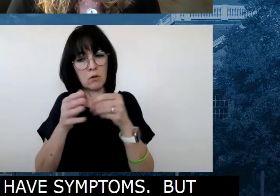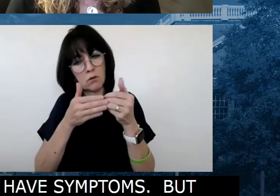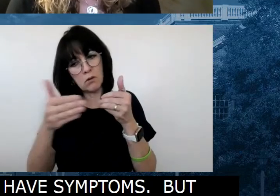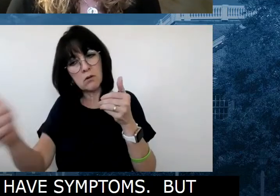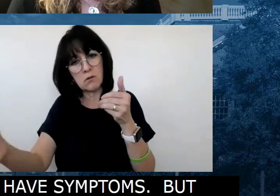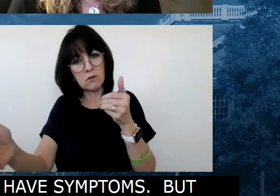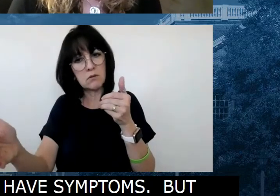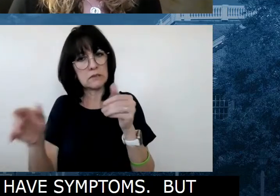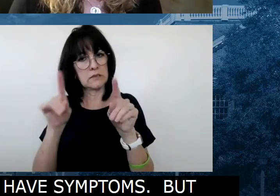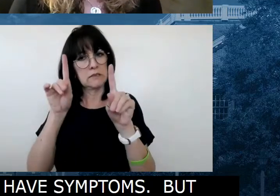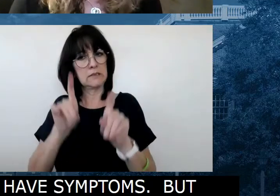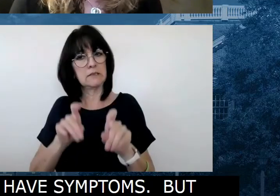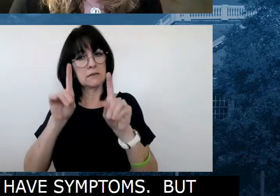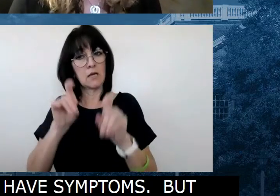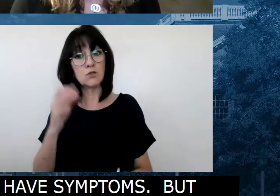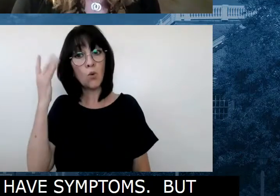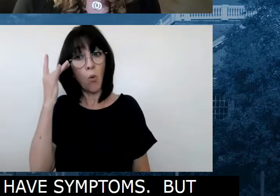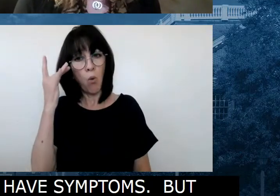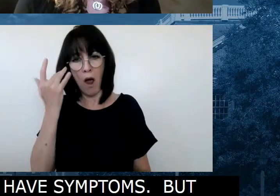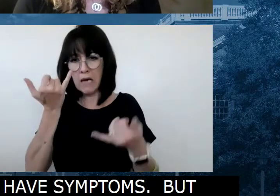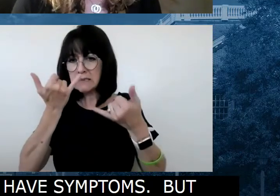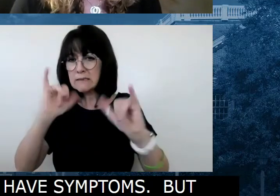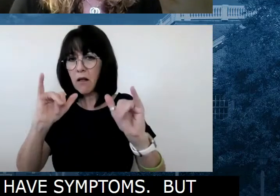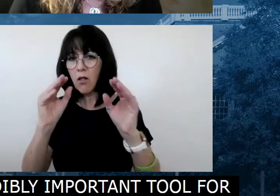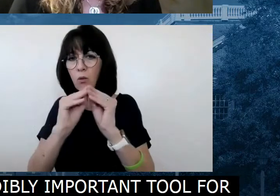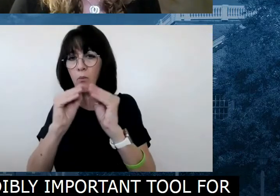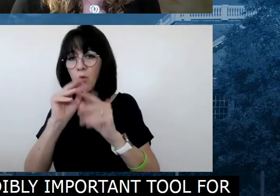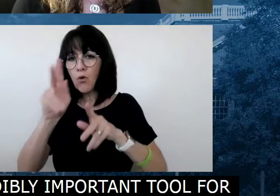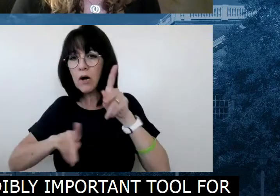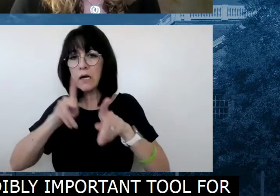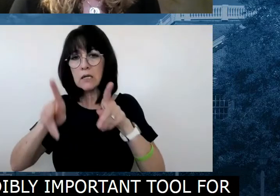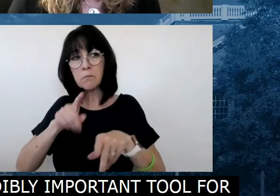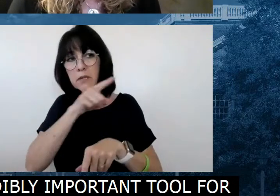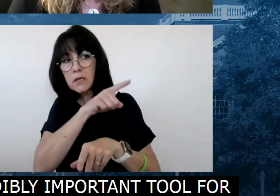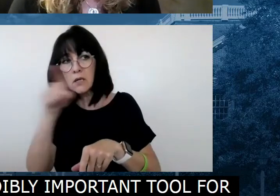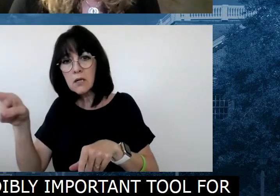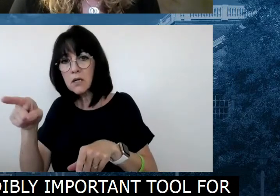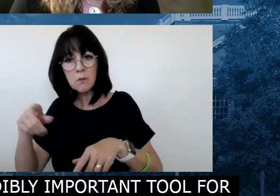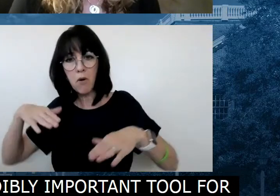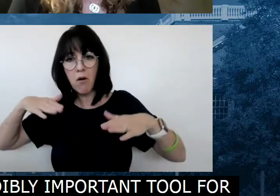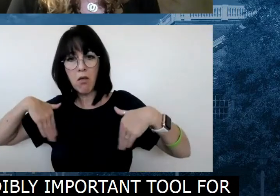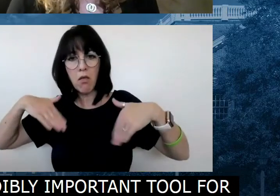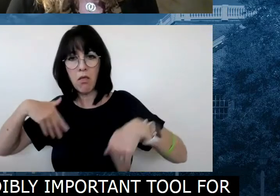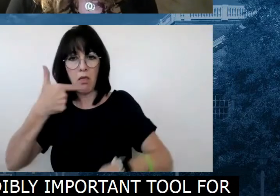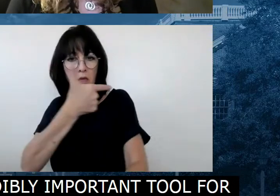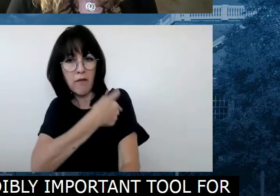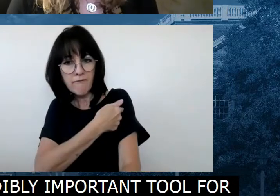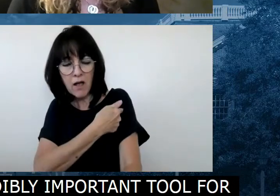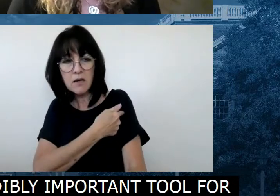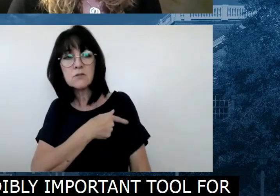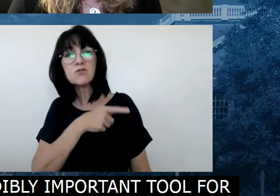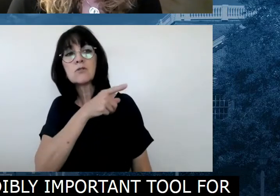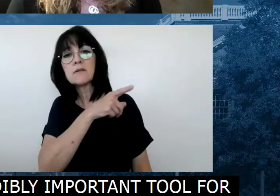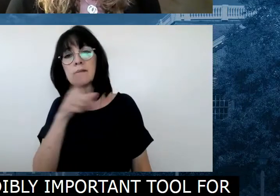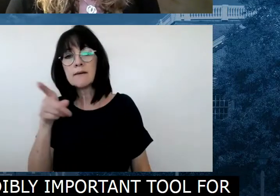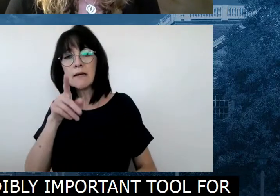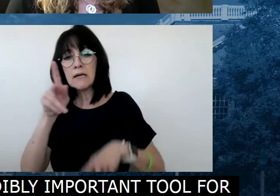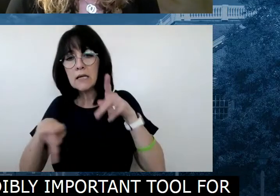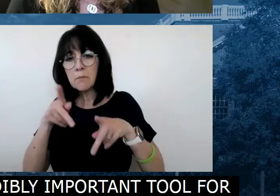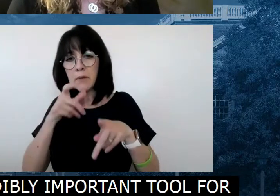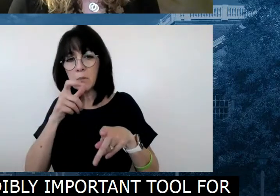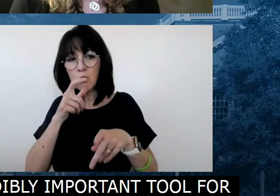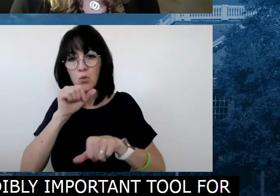for unvaccinated people who work or live in congregate settings, in the school setting.